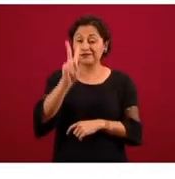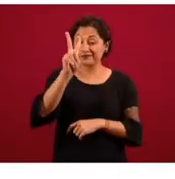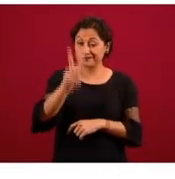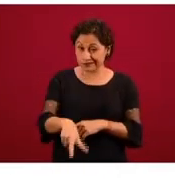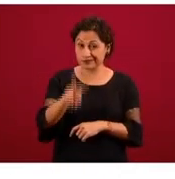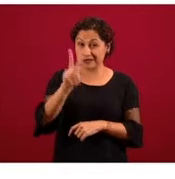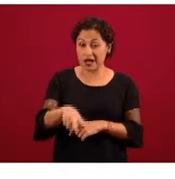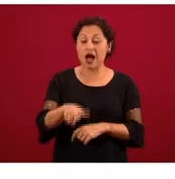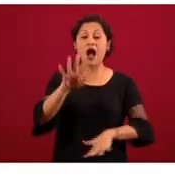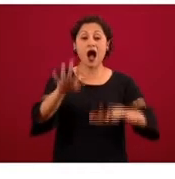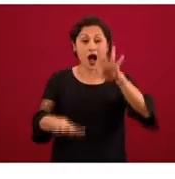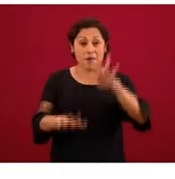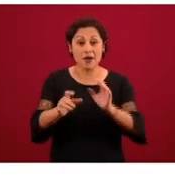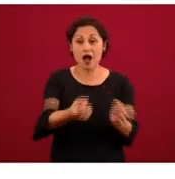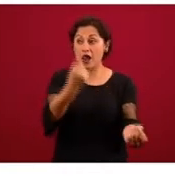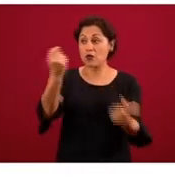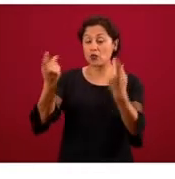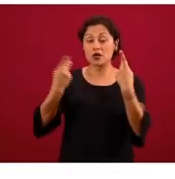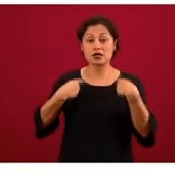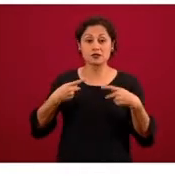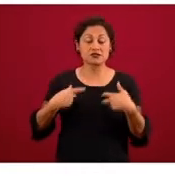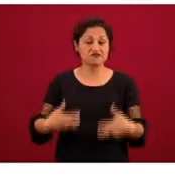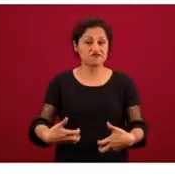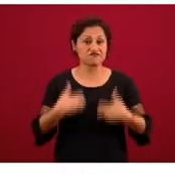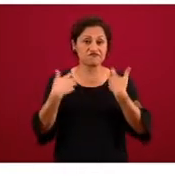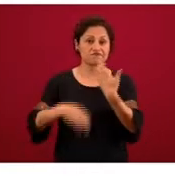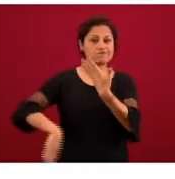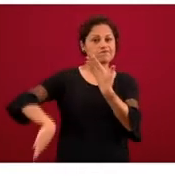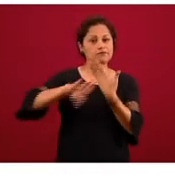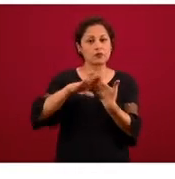come to hospitals and been aggressive.